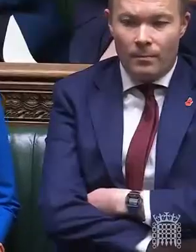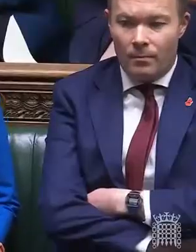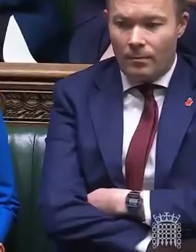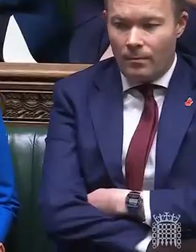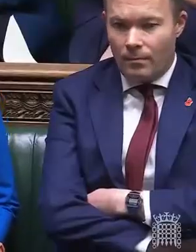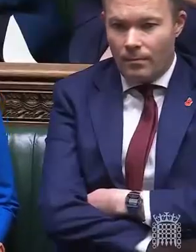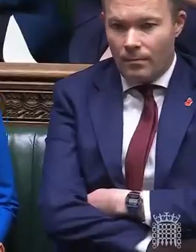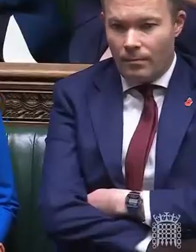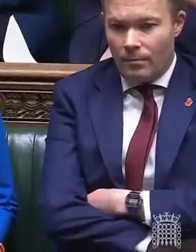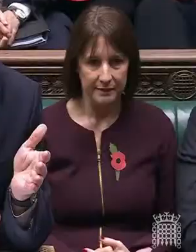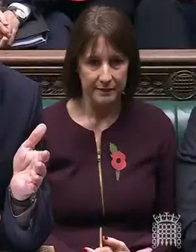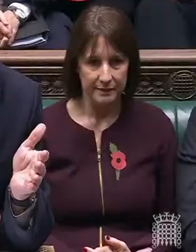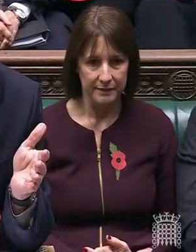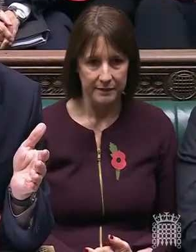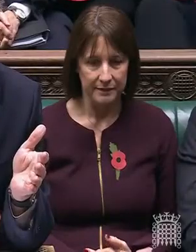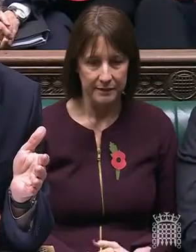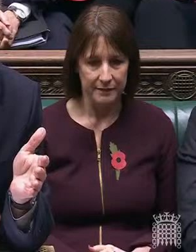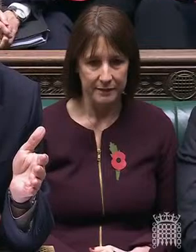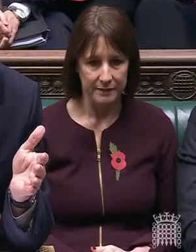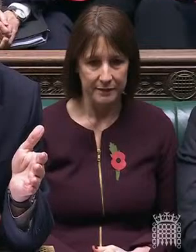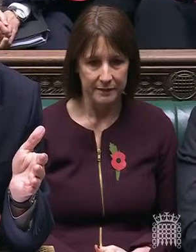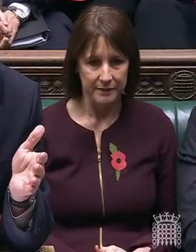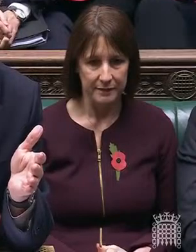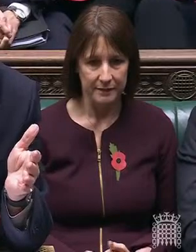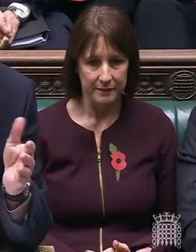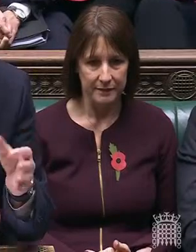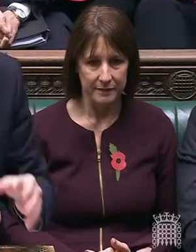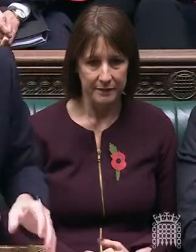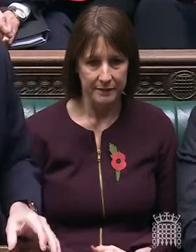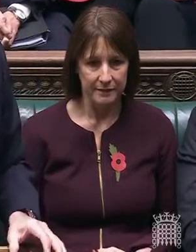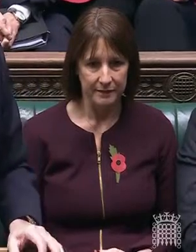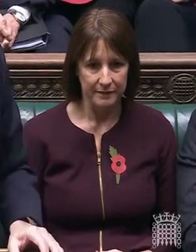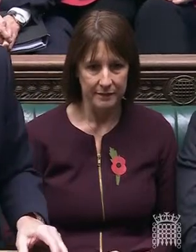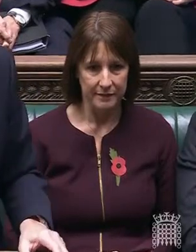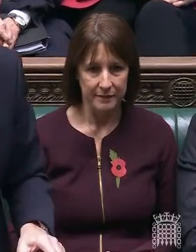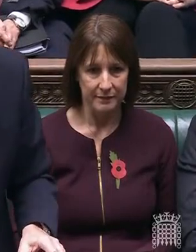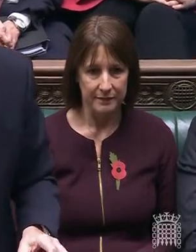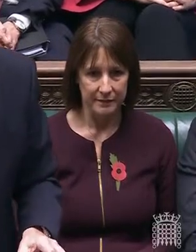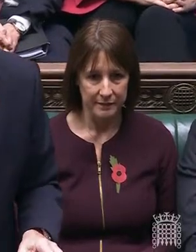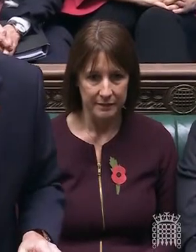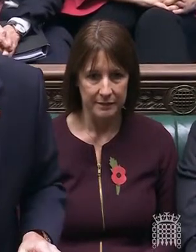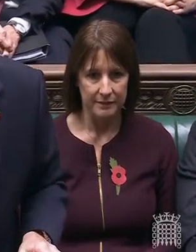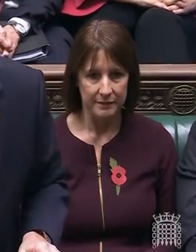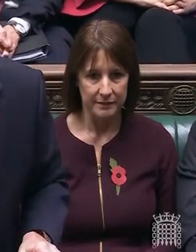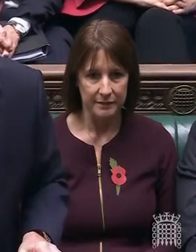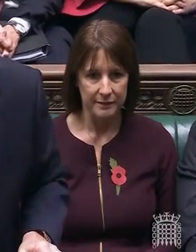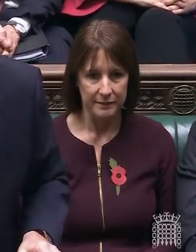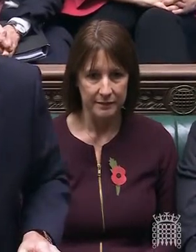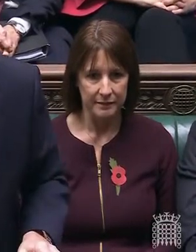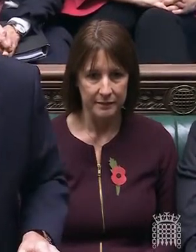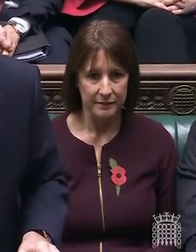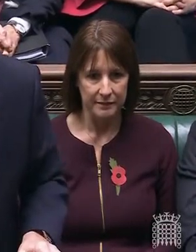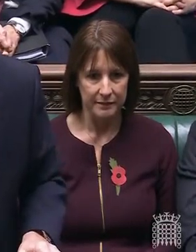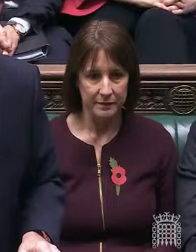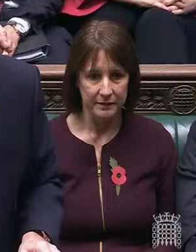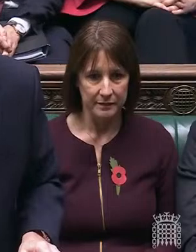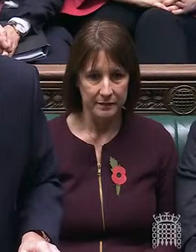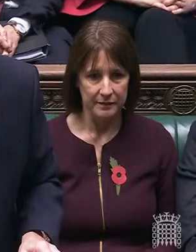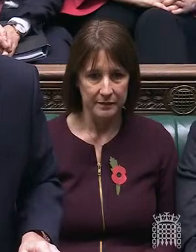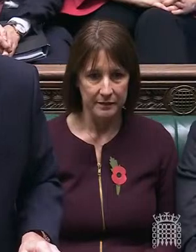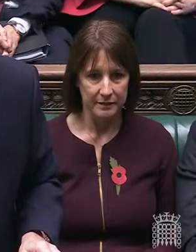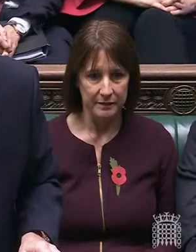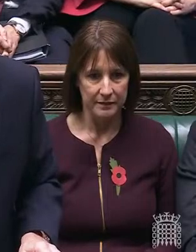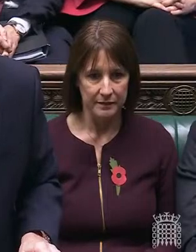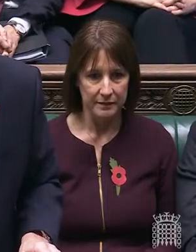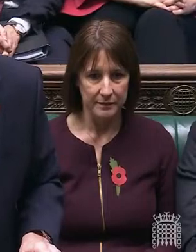taken the tough decisions. That will stabilise our economy. That means we can commit to the triple lock, and that means that